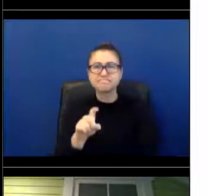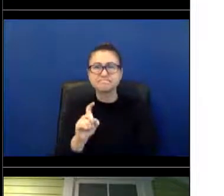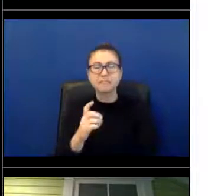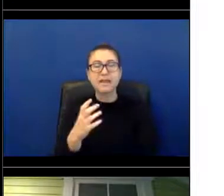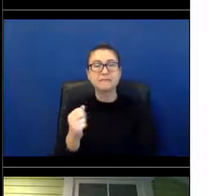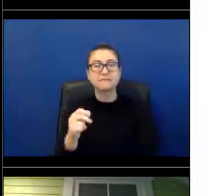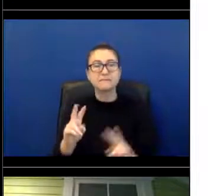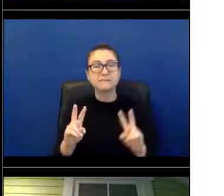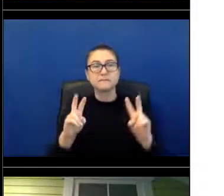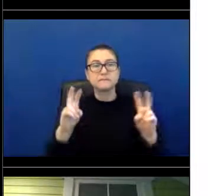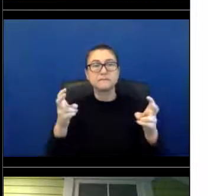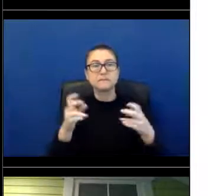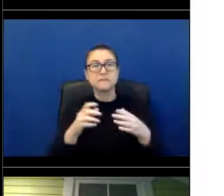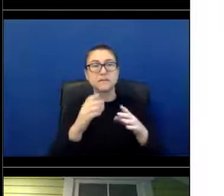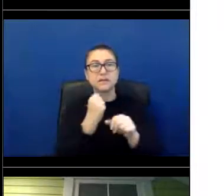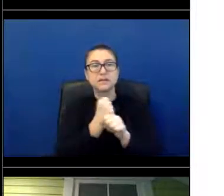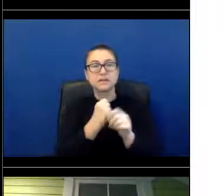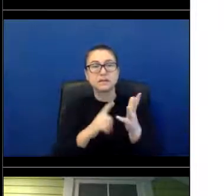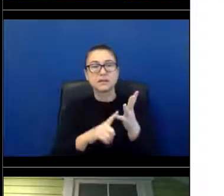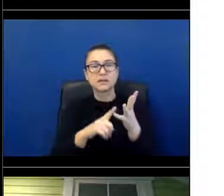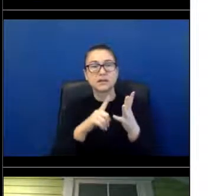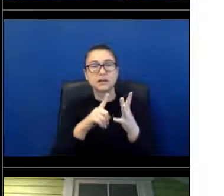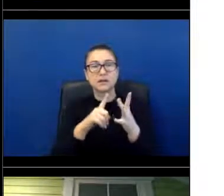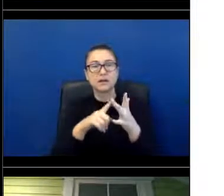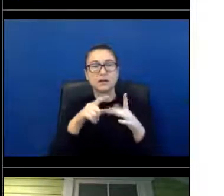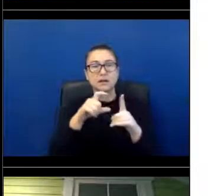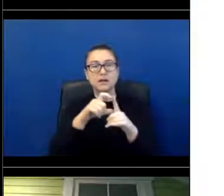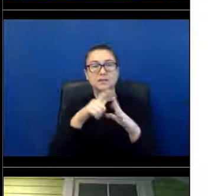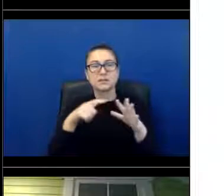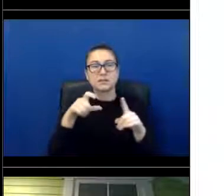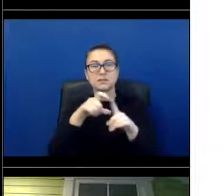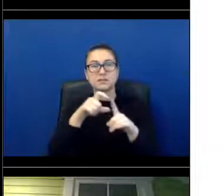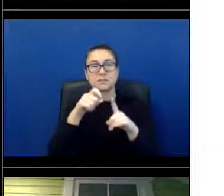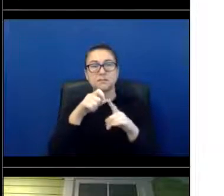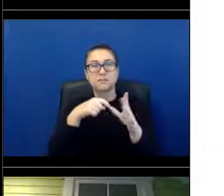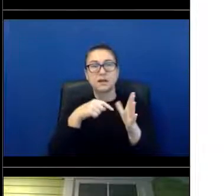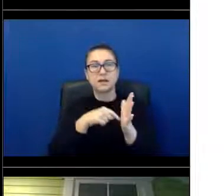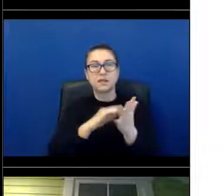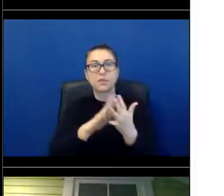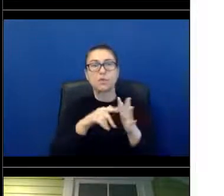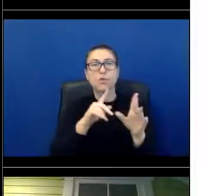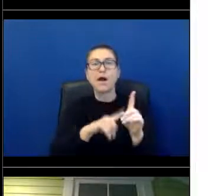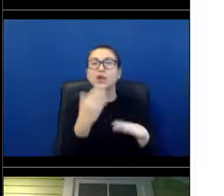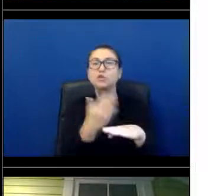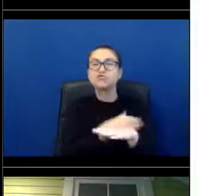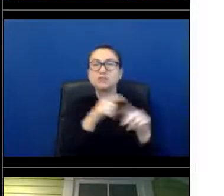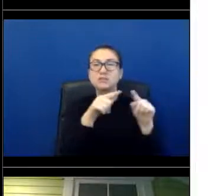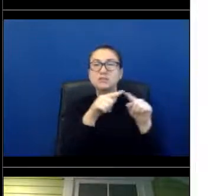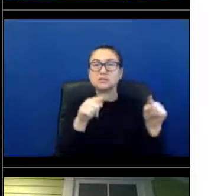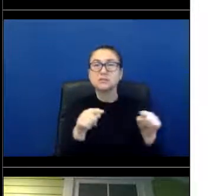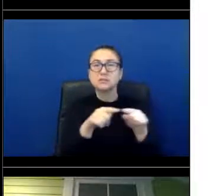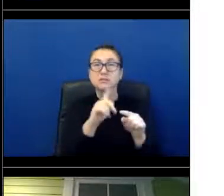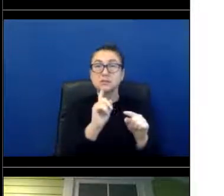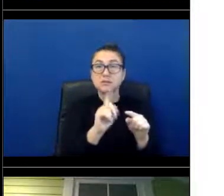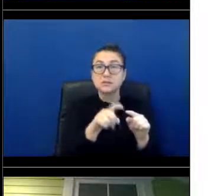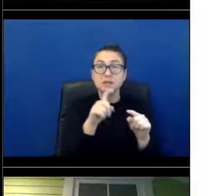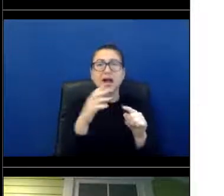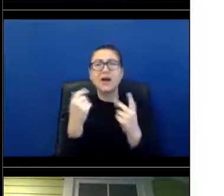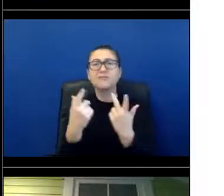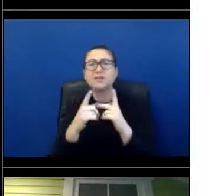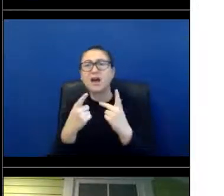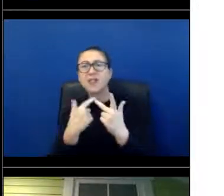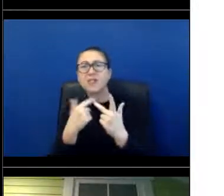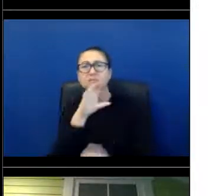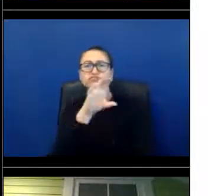is called Guided Pathways. And if you click on the link there, that will take you through a number of different options.